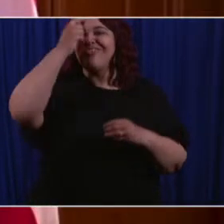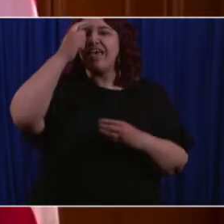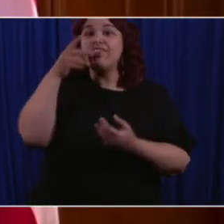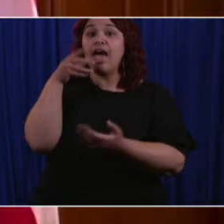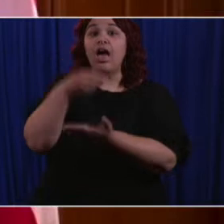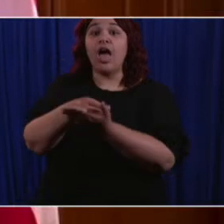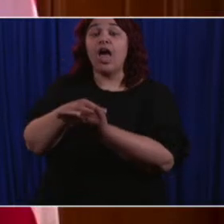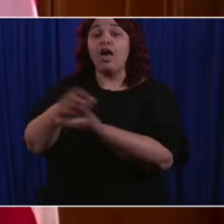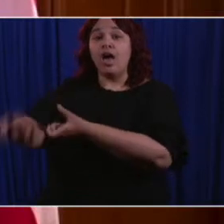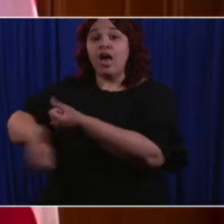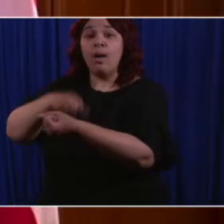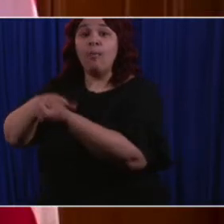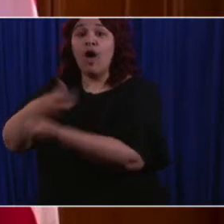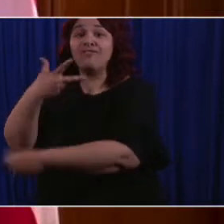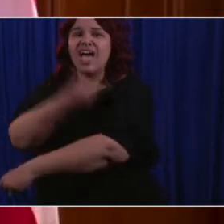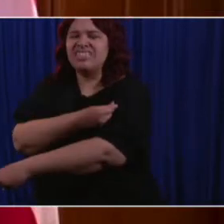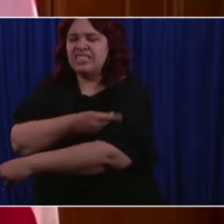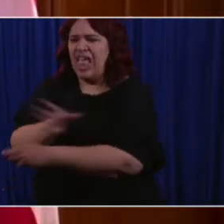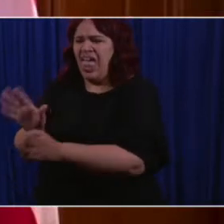efficiency a lot better.